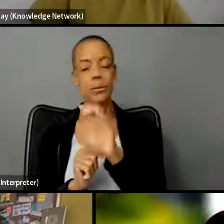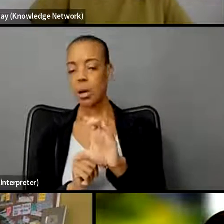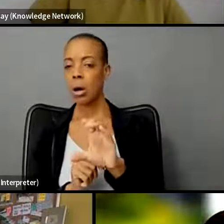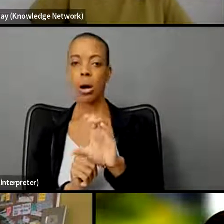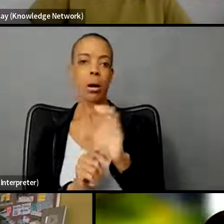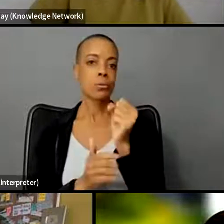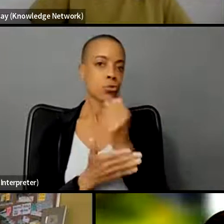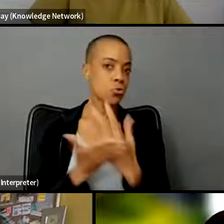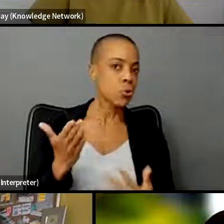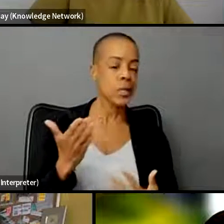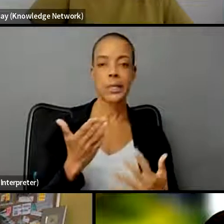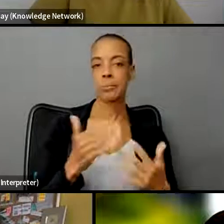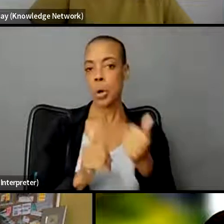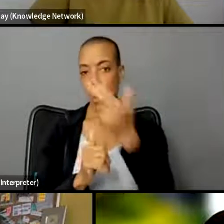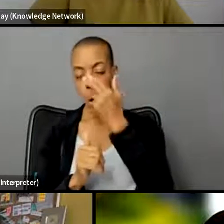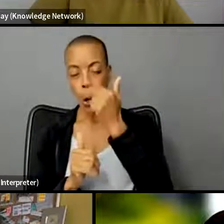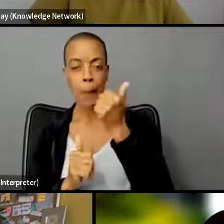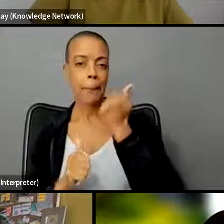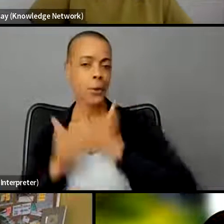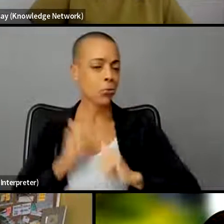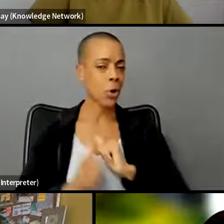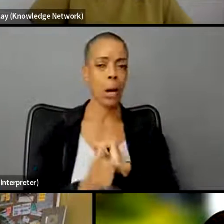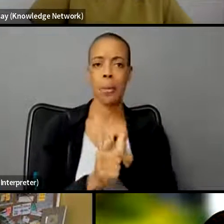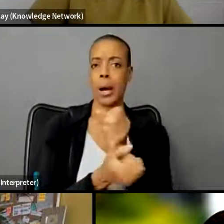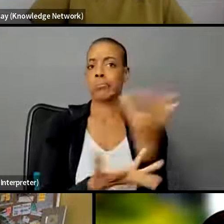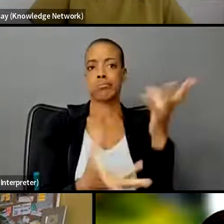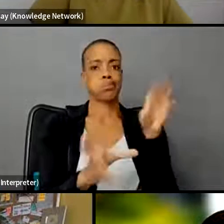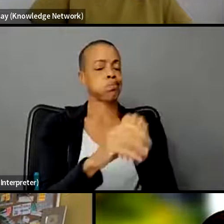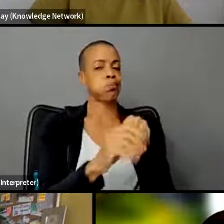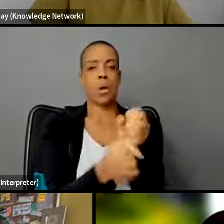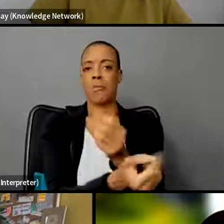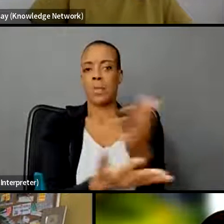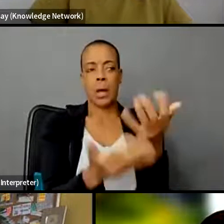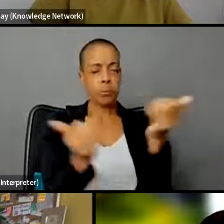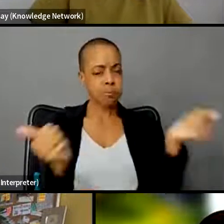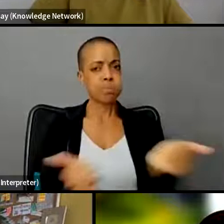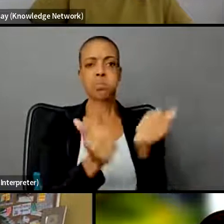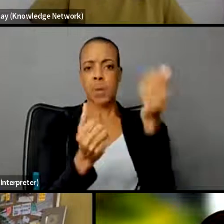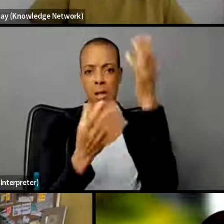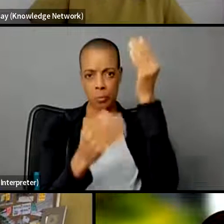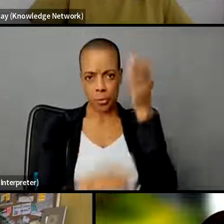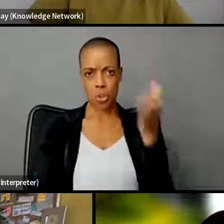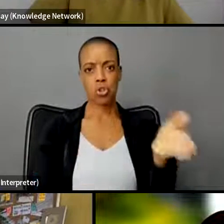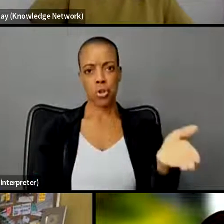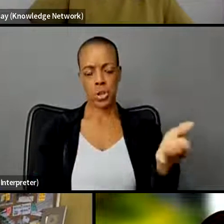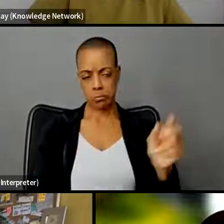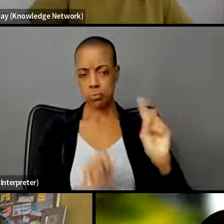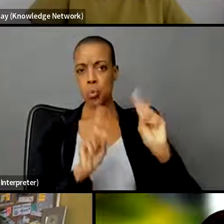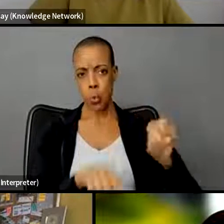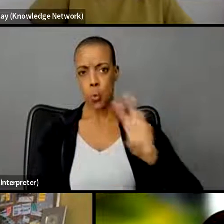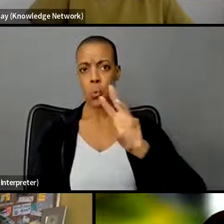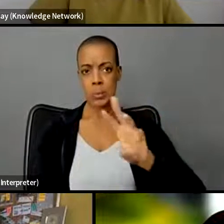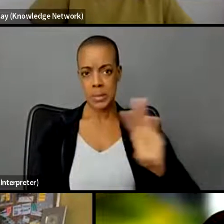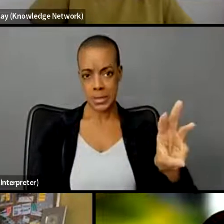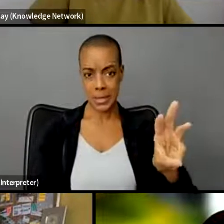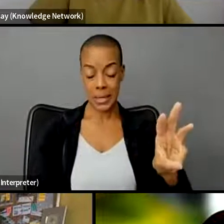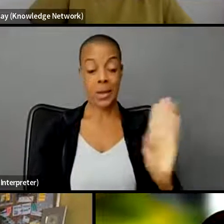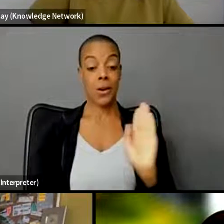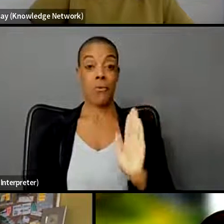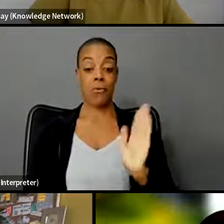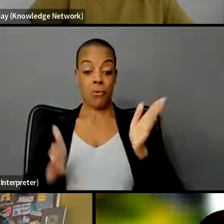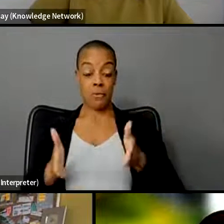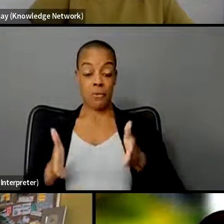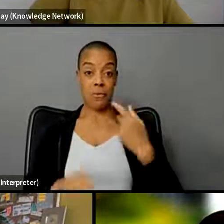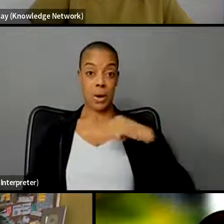it's everybody, it's comedy, it's drama, lots and lots of details. And for us, if you go to the documentary genre,